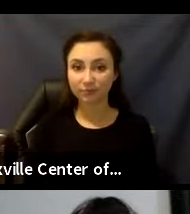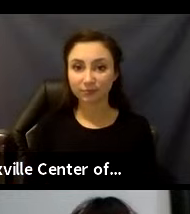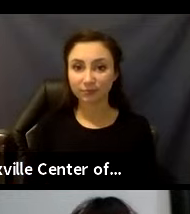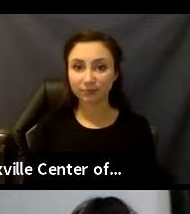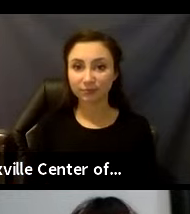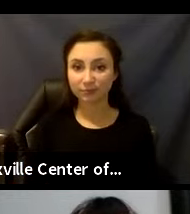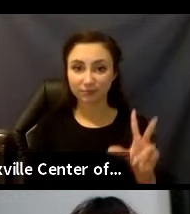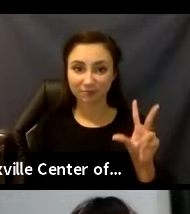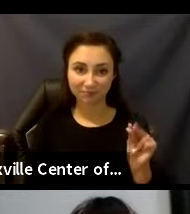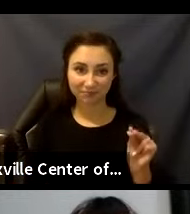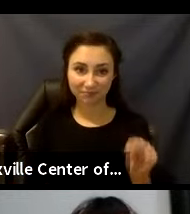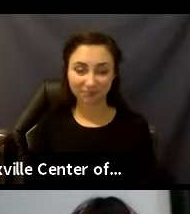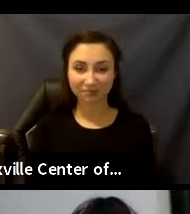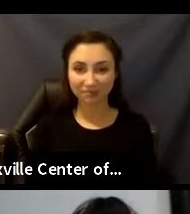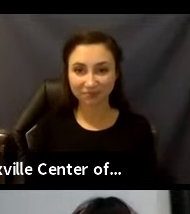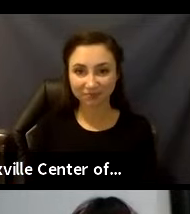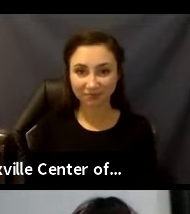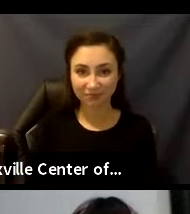No.